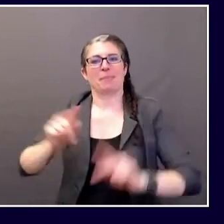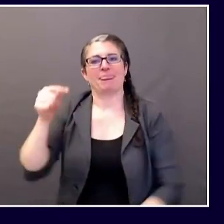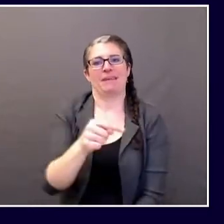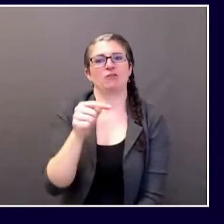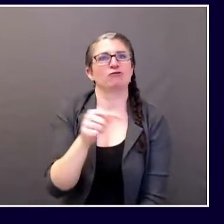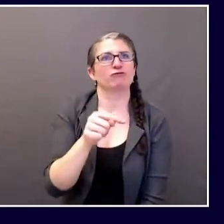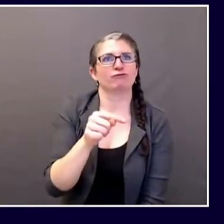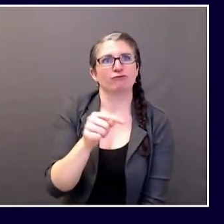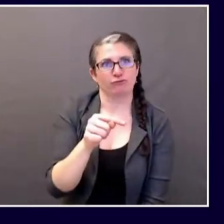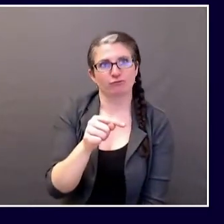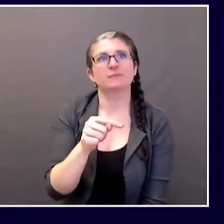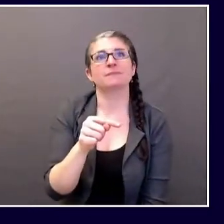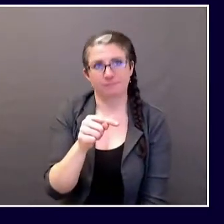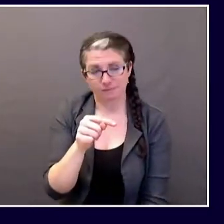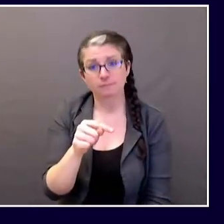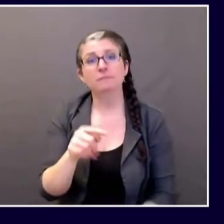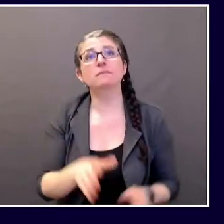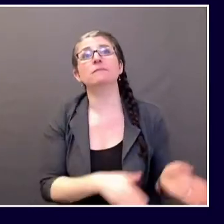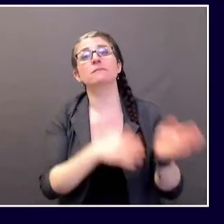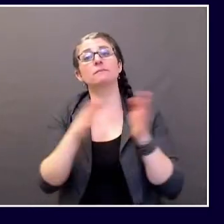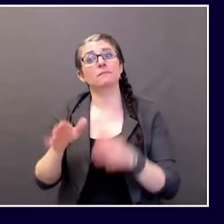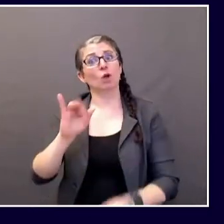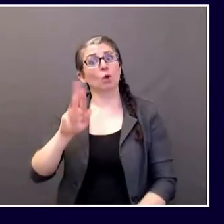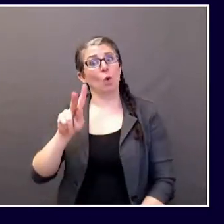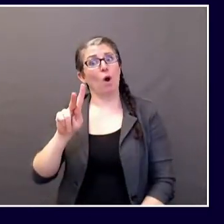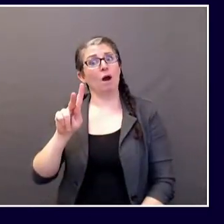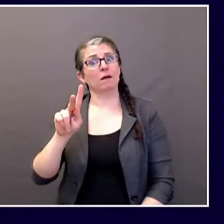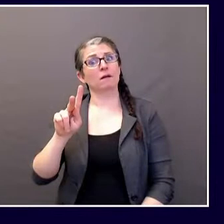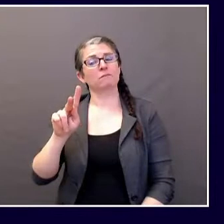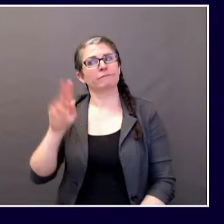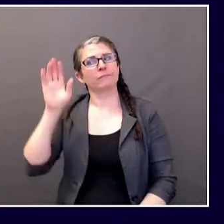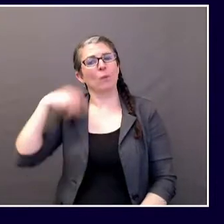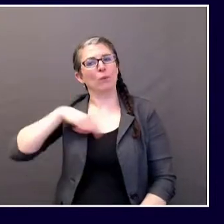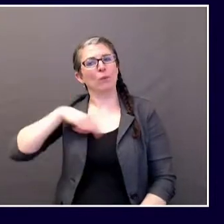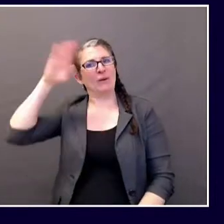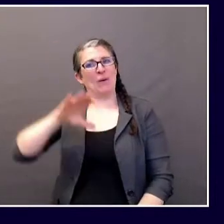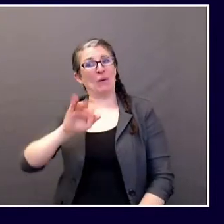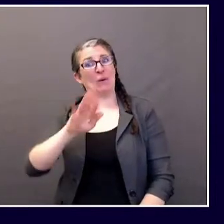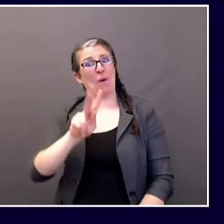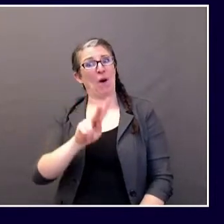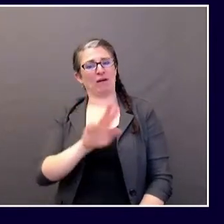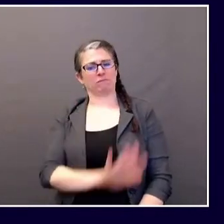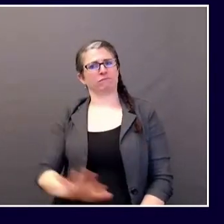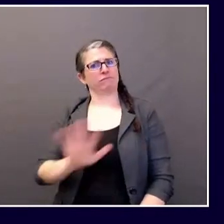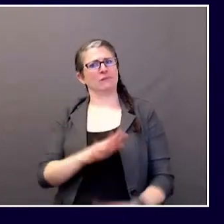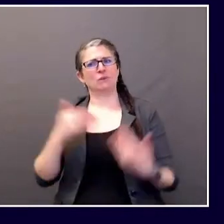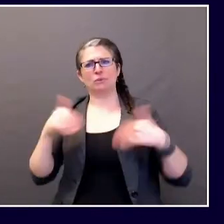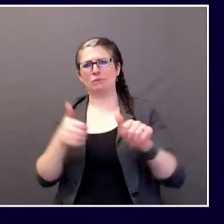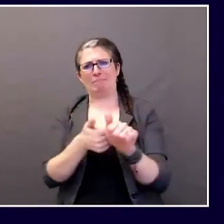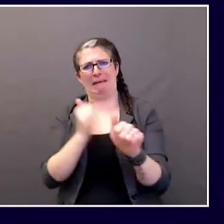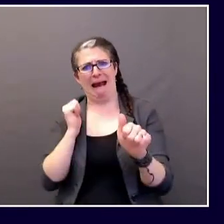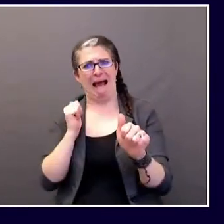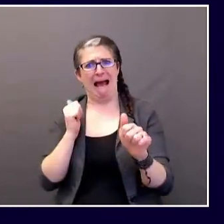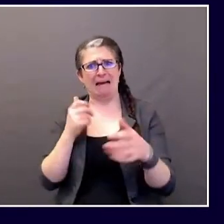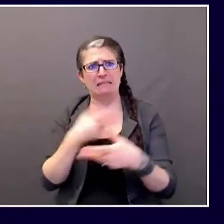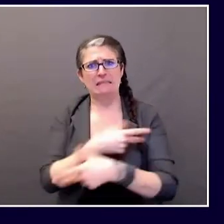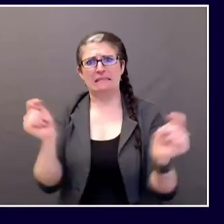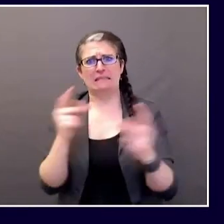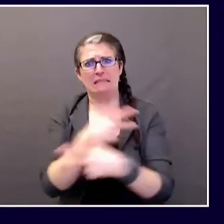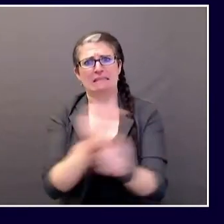its residents. So this new opportunity will hopefully be able to allow York residents to get the vaccines that they're eligible